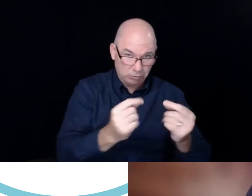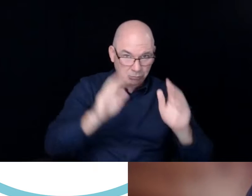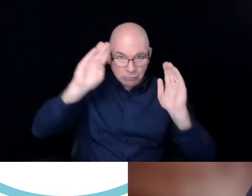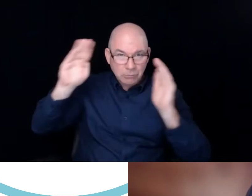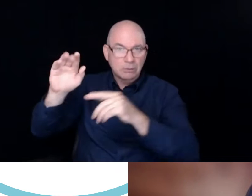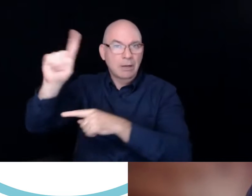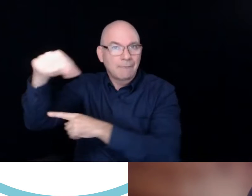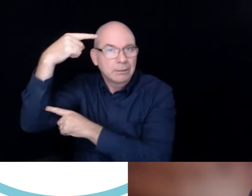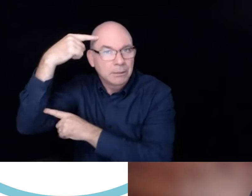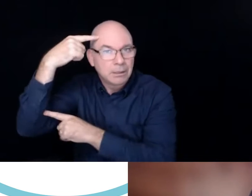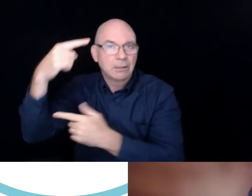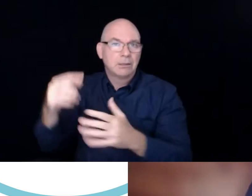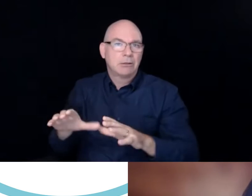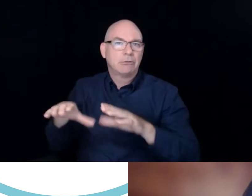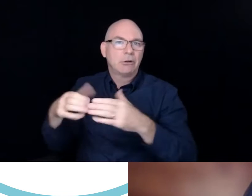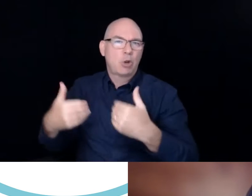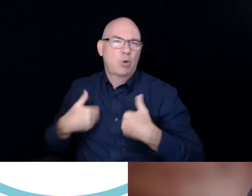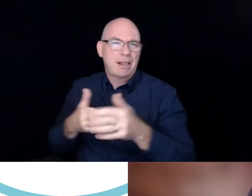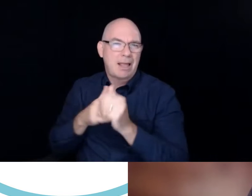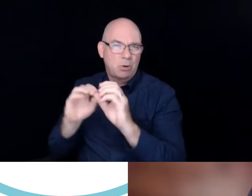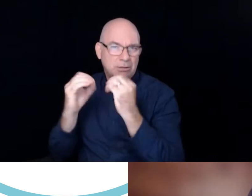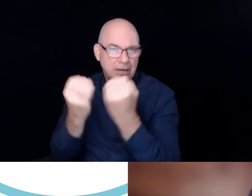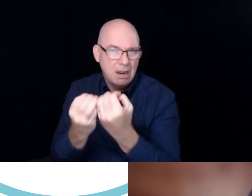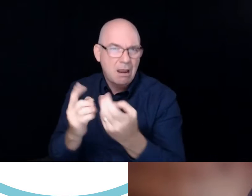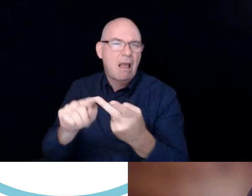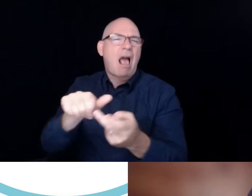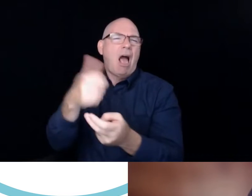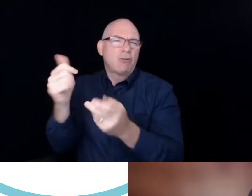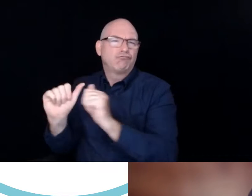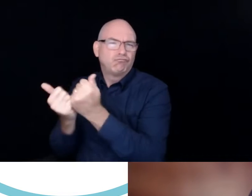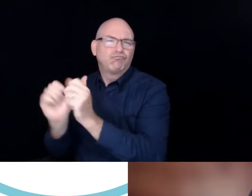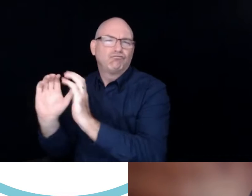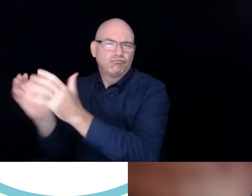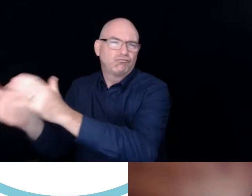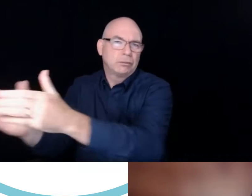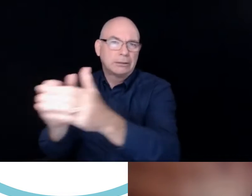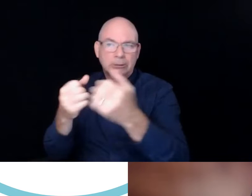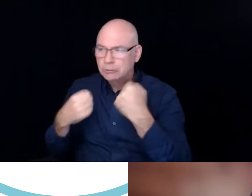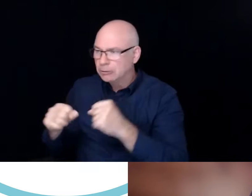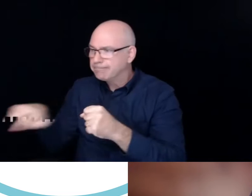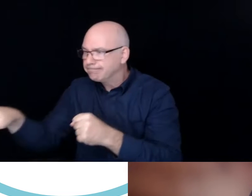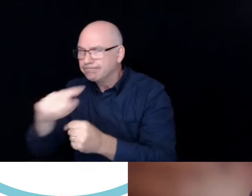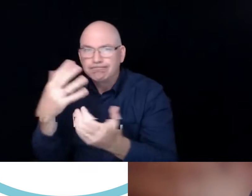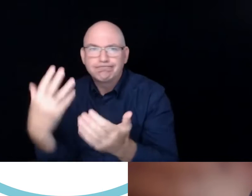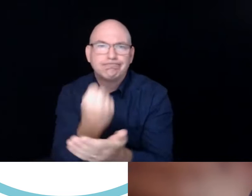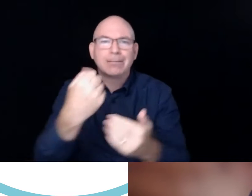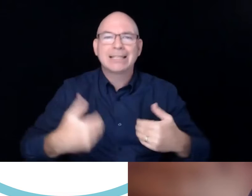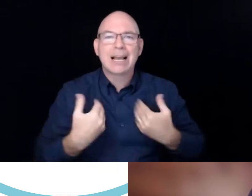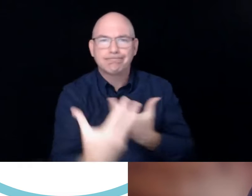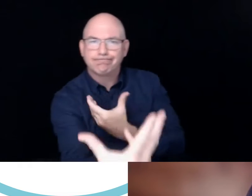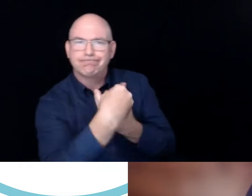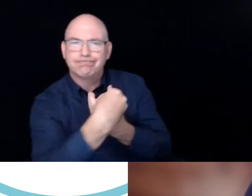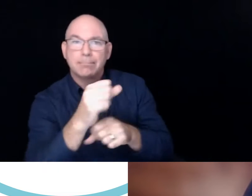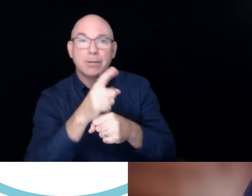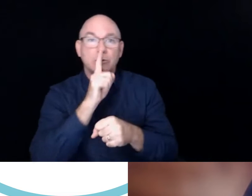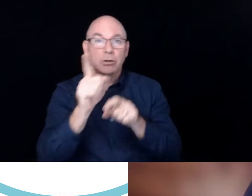youth-led organizations, as well as other stakeholders, are leveraging the full potential of young people to ensure a future